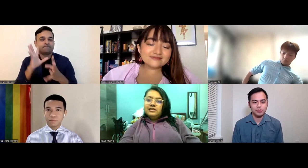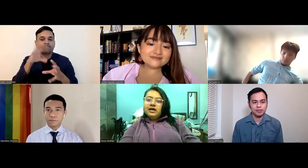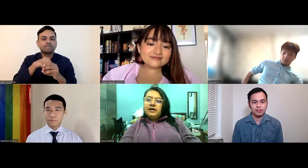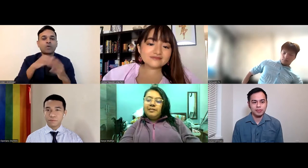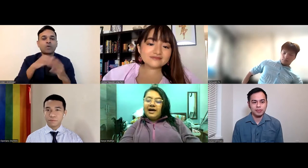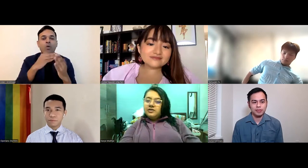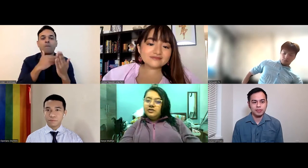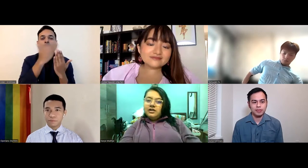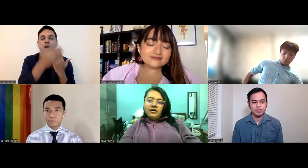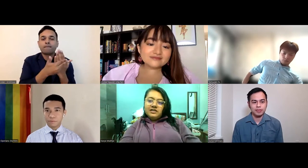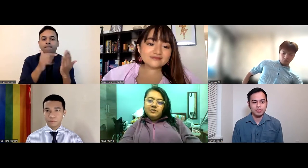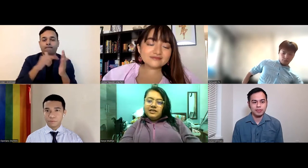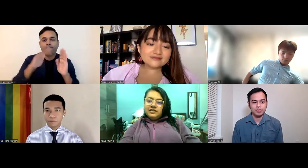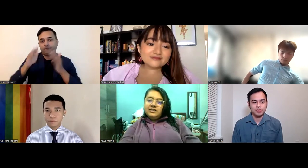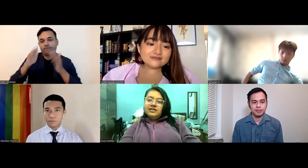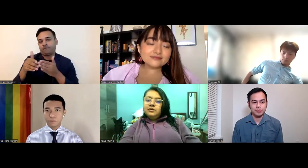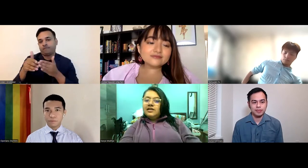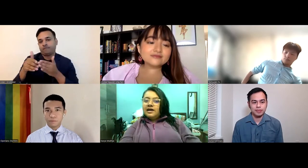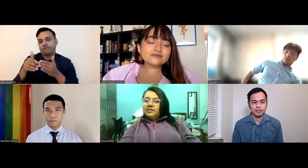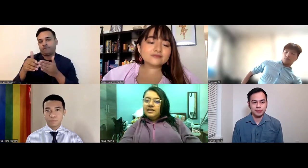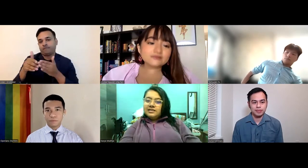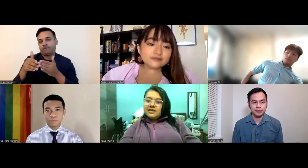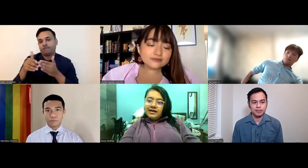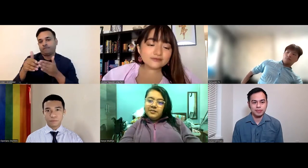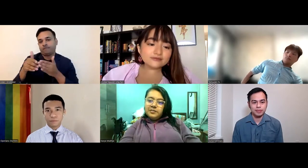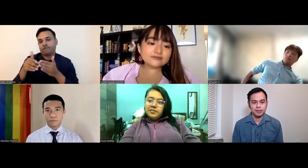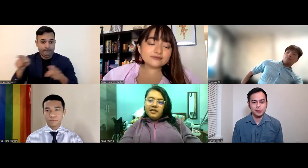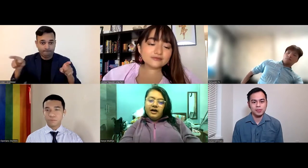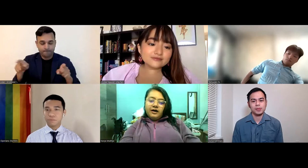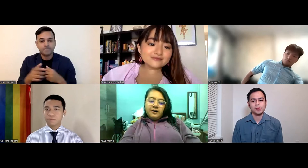was packed with a lot of experiences, both happy and sad.